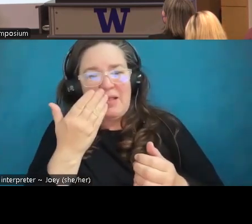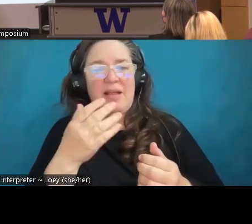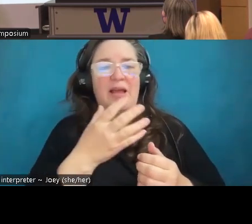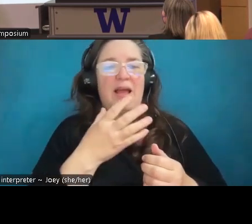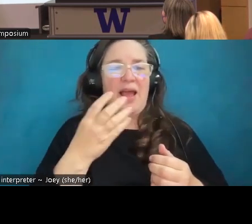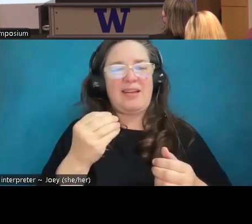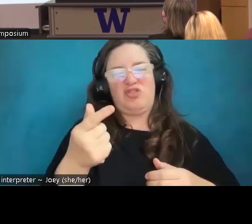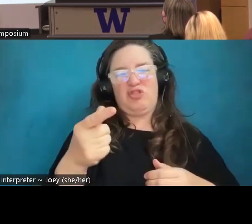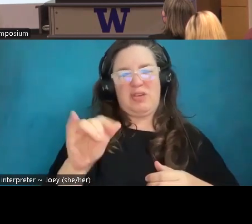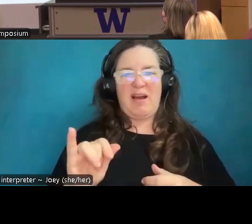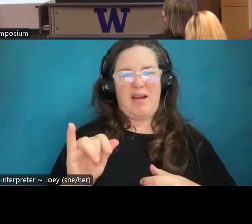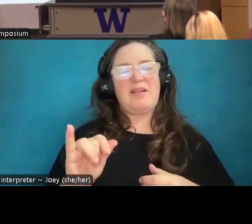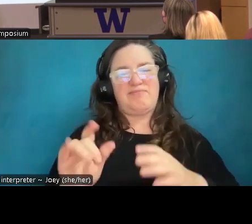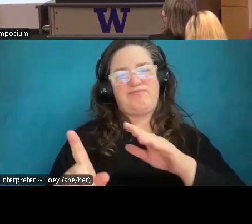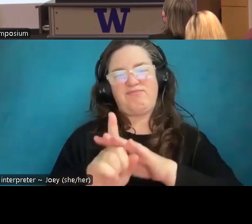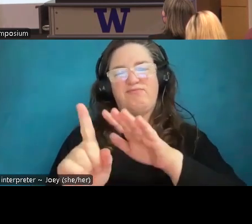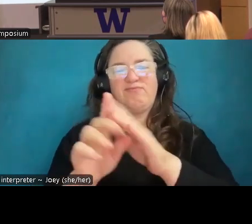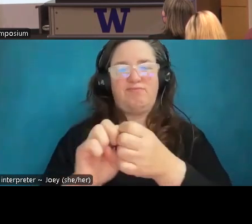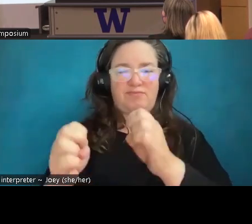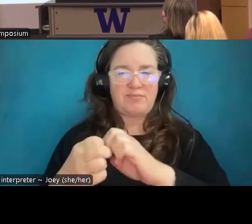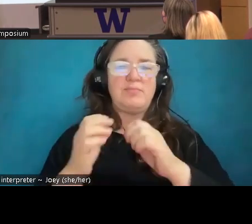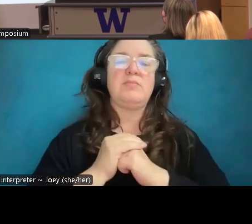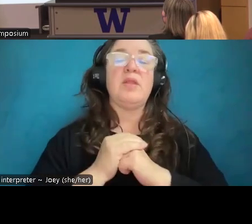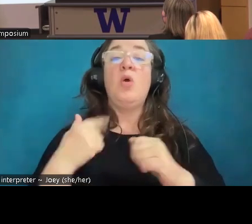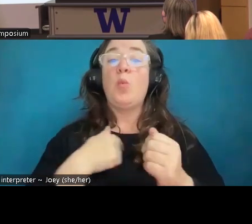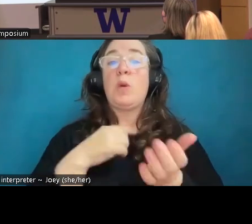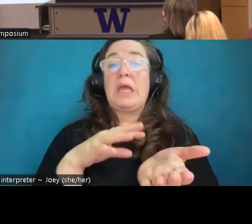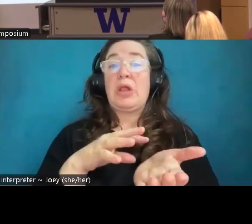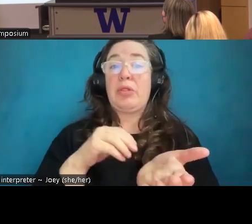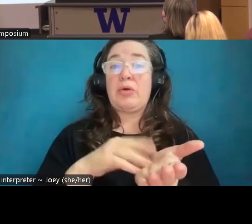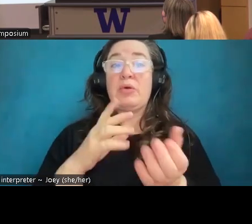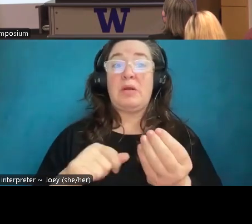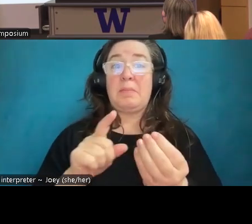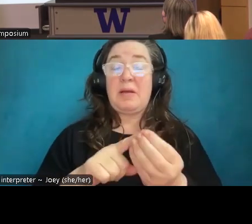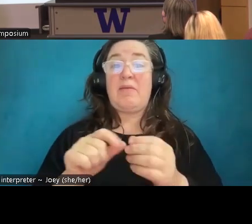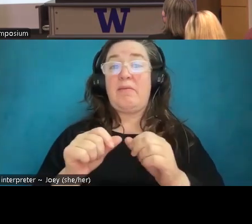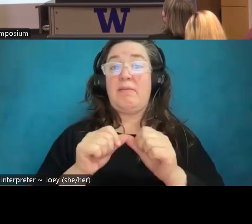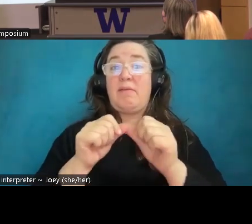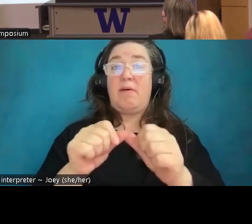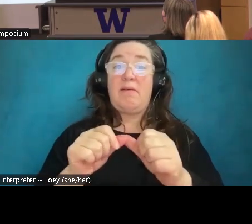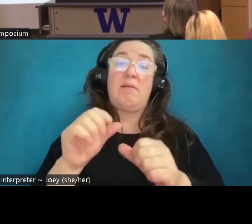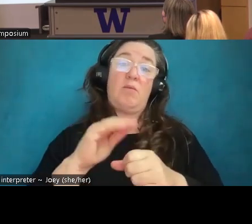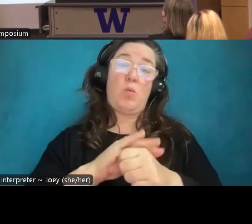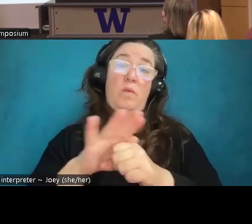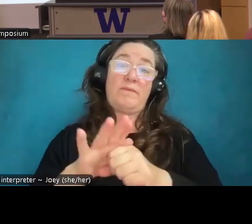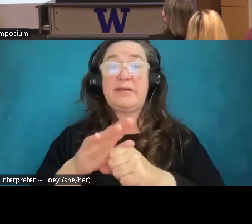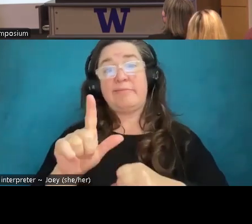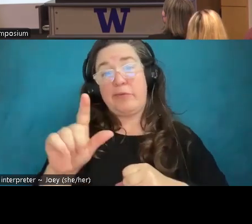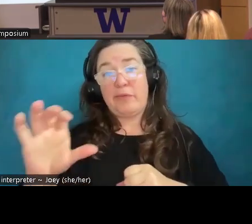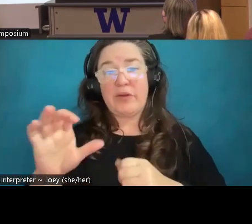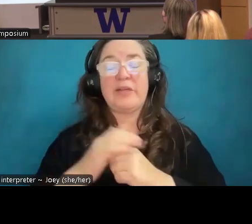Now, as we learn more about long COVID, it appears that it is unlikely one diagnosis and more likely an umbrella that